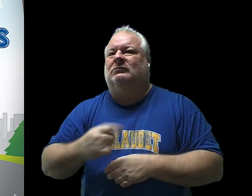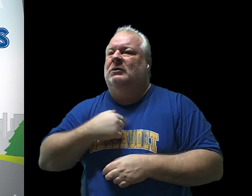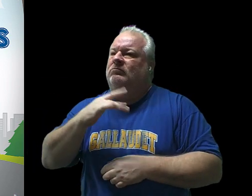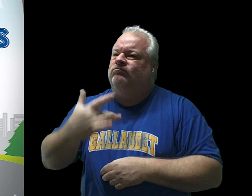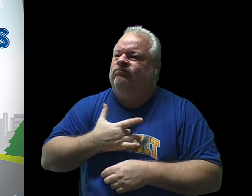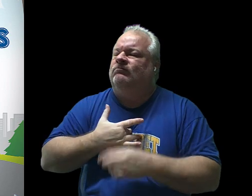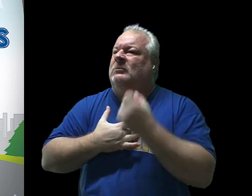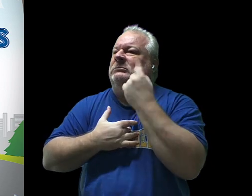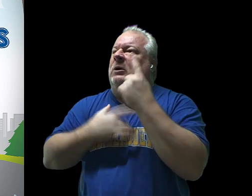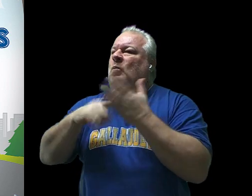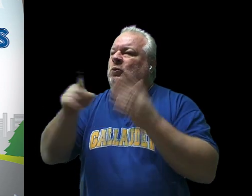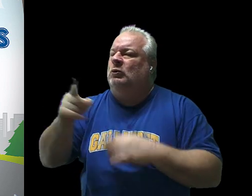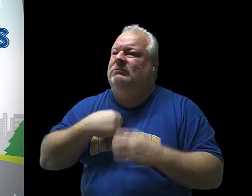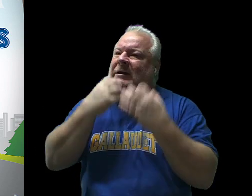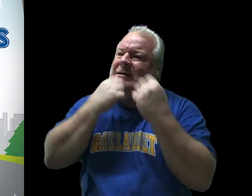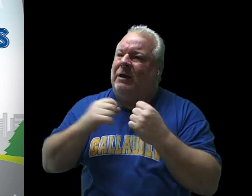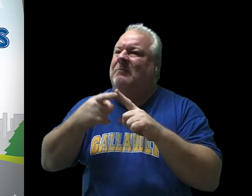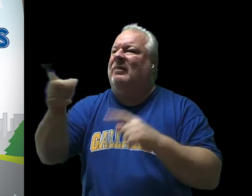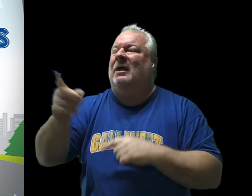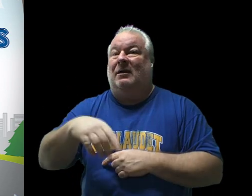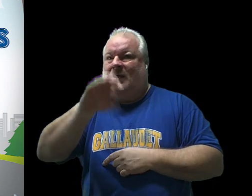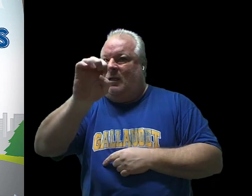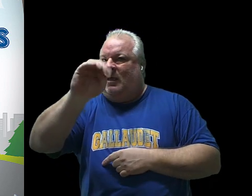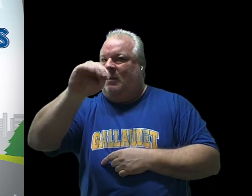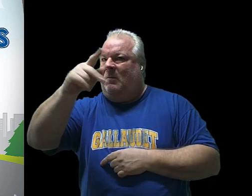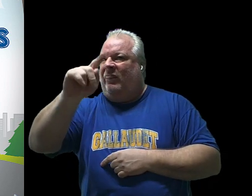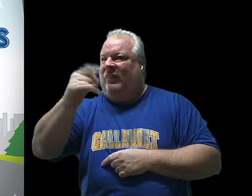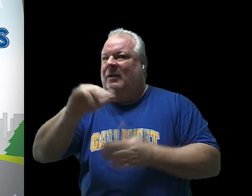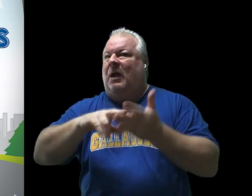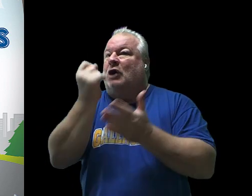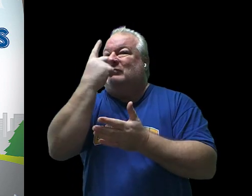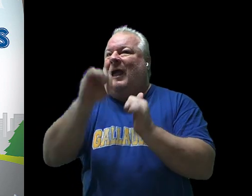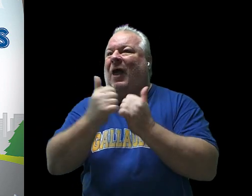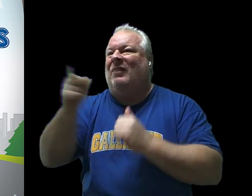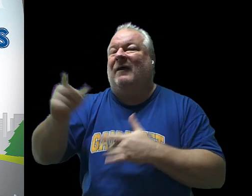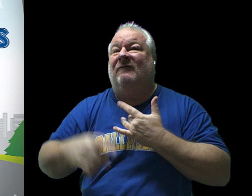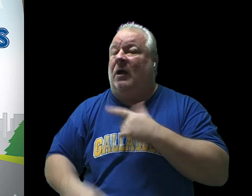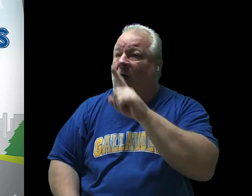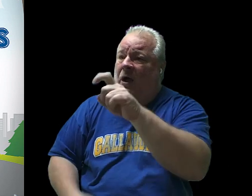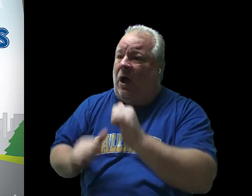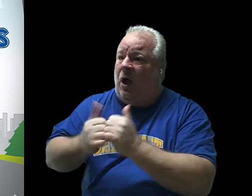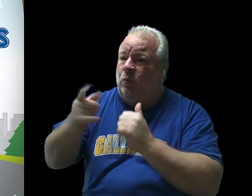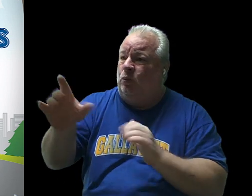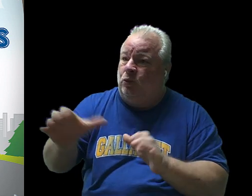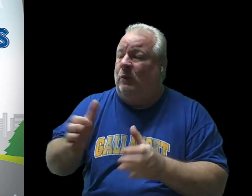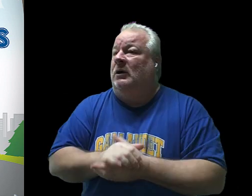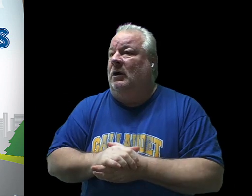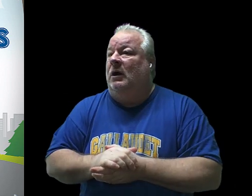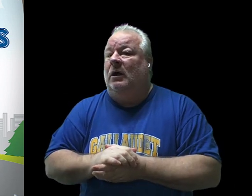and caring about what they have to say. Empathy is the key. For instance, when you ask someone how they're